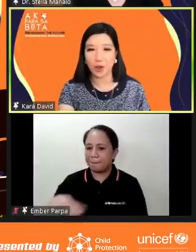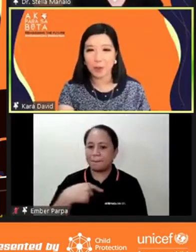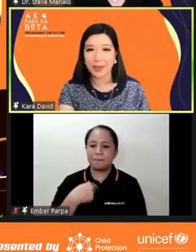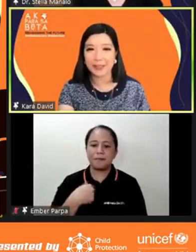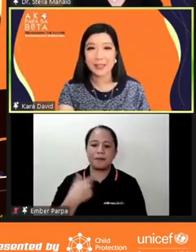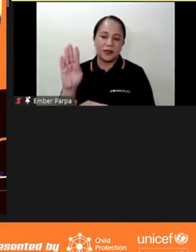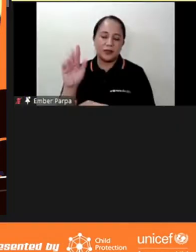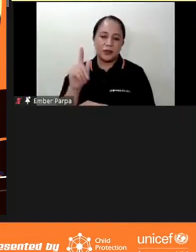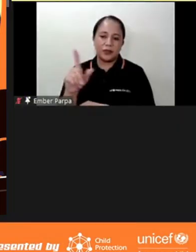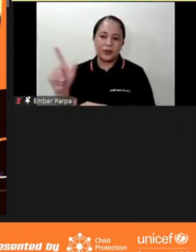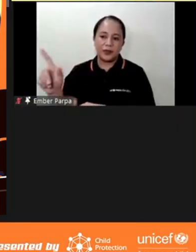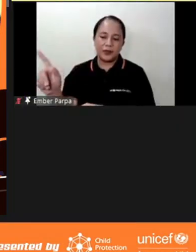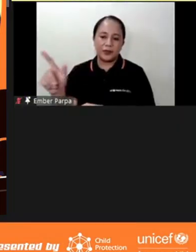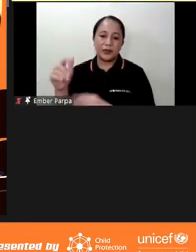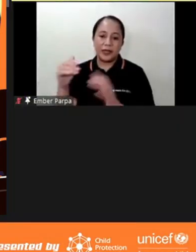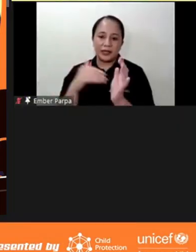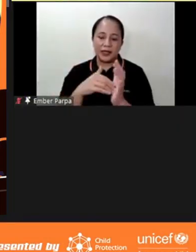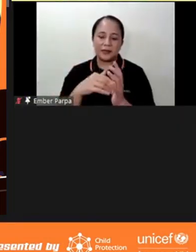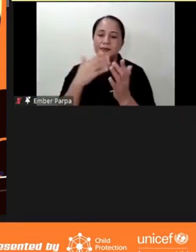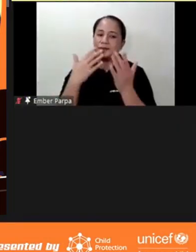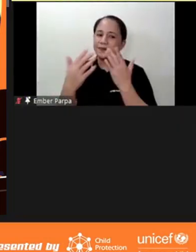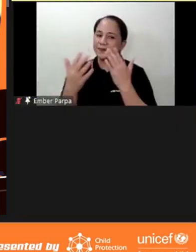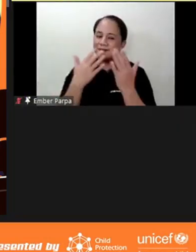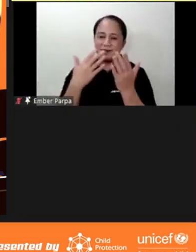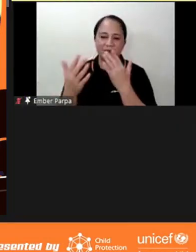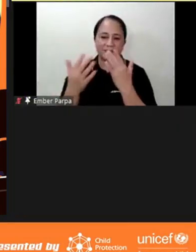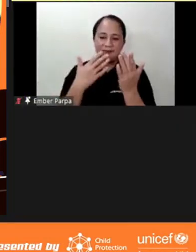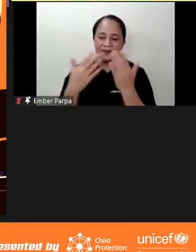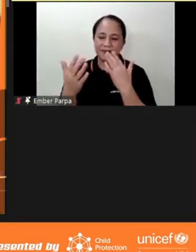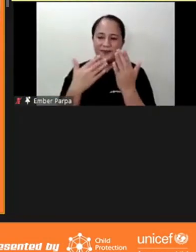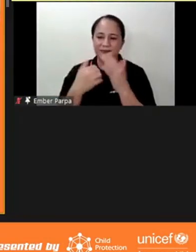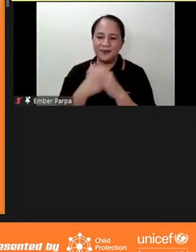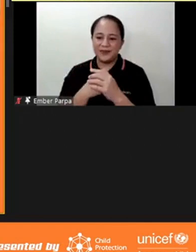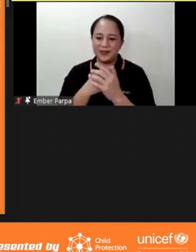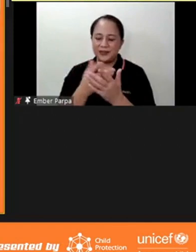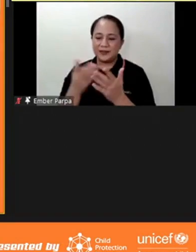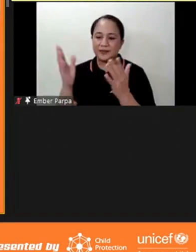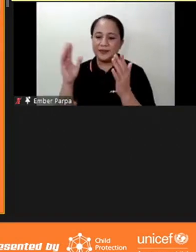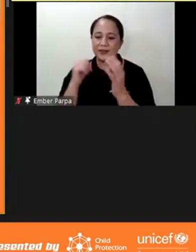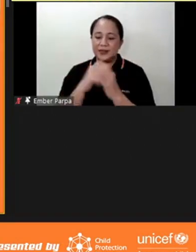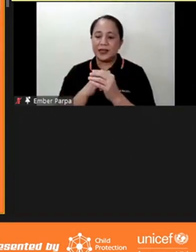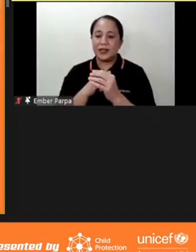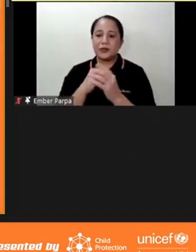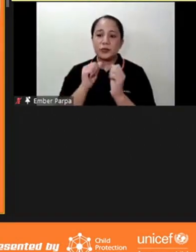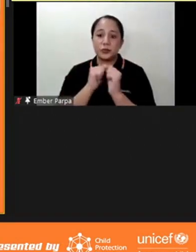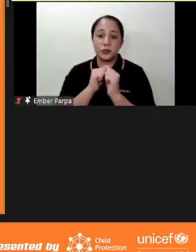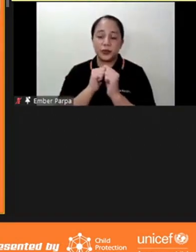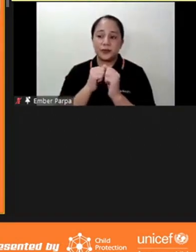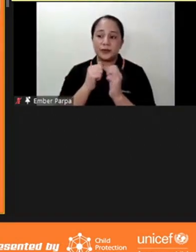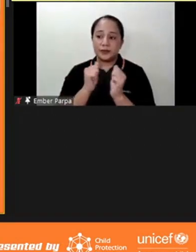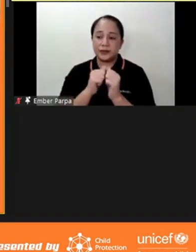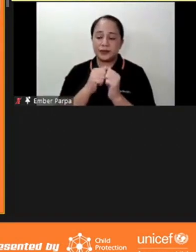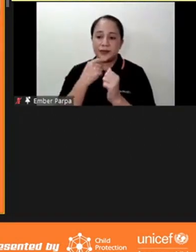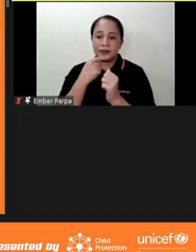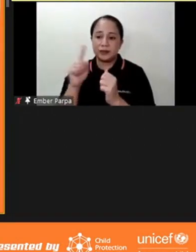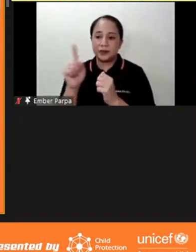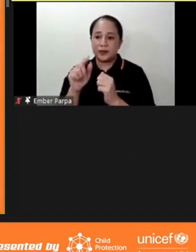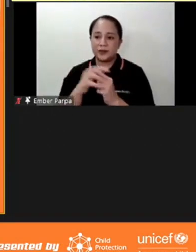mga comments. Muli, maraming salamat po sa inyong lahat. At sabay-sabay po nating sabihin